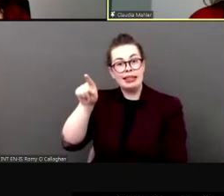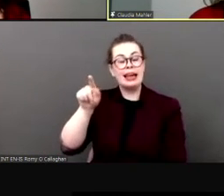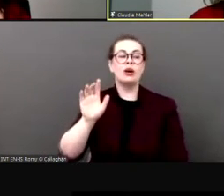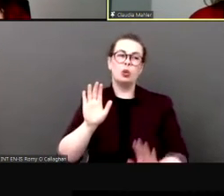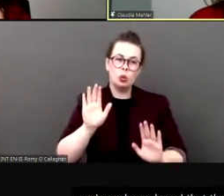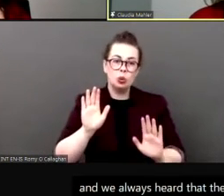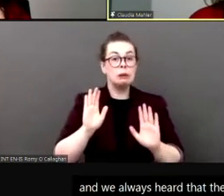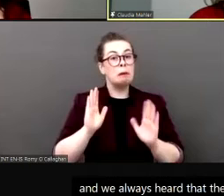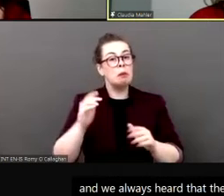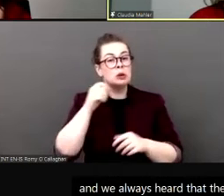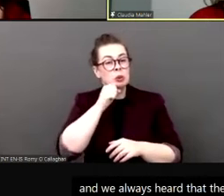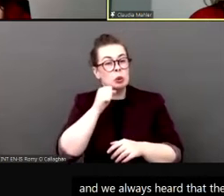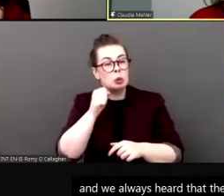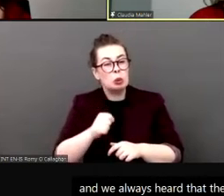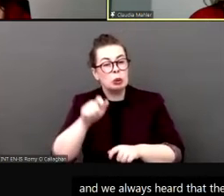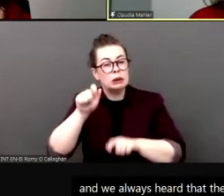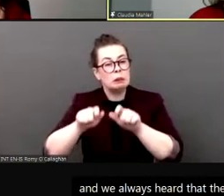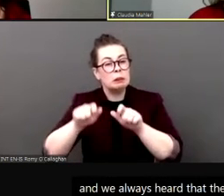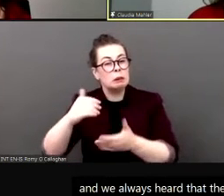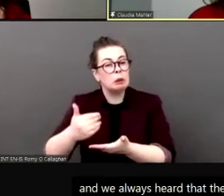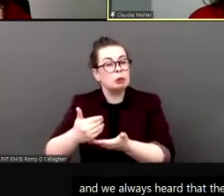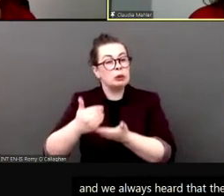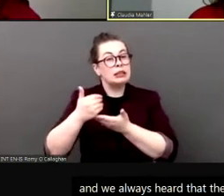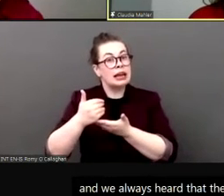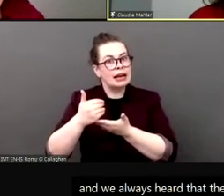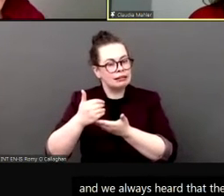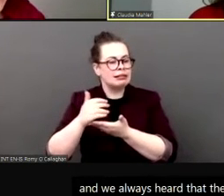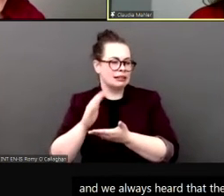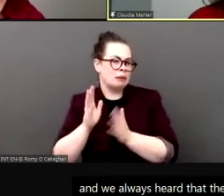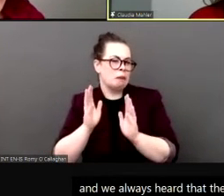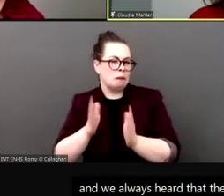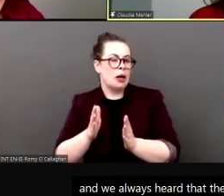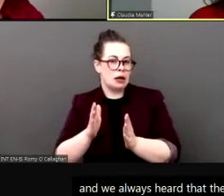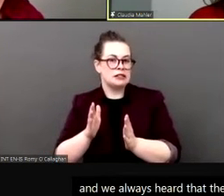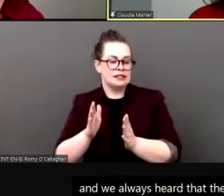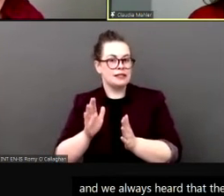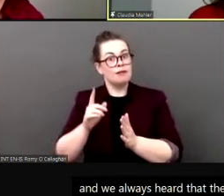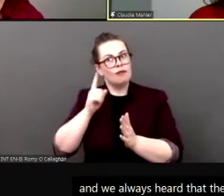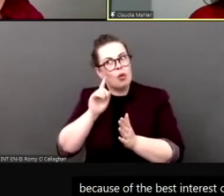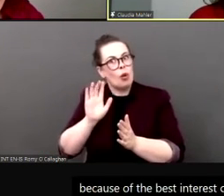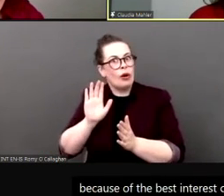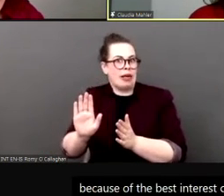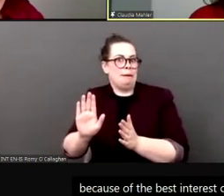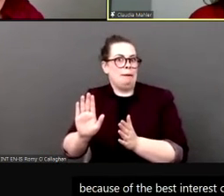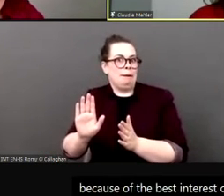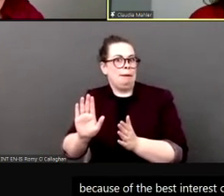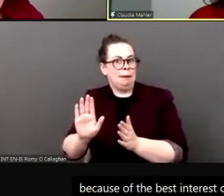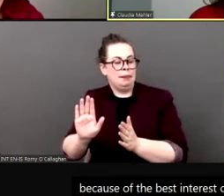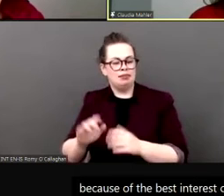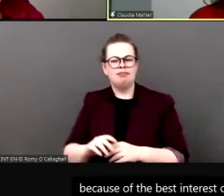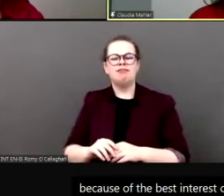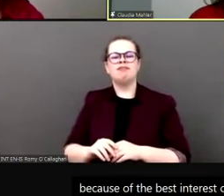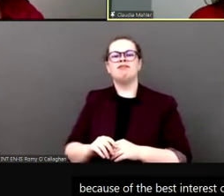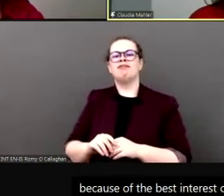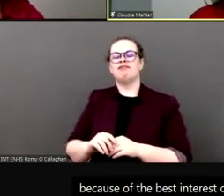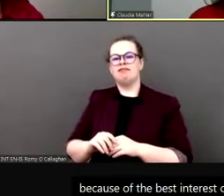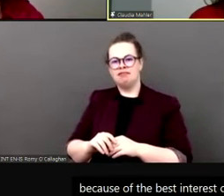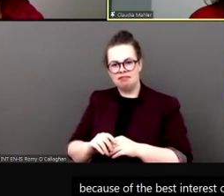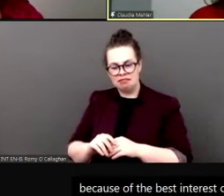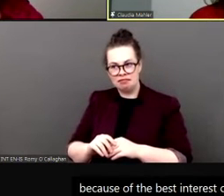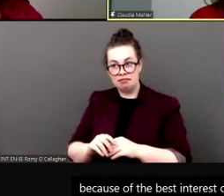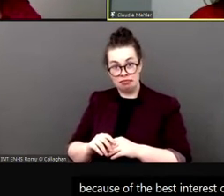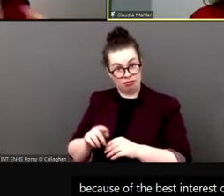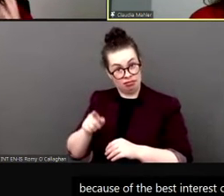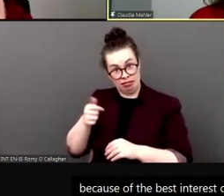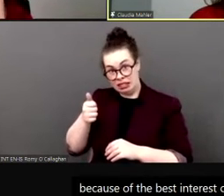because of the best interest of older persons. So this already implies that the older person is not capable of to do